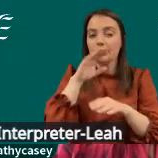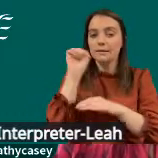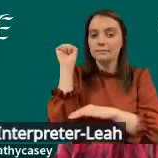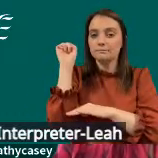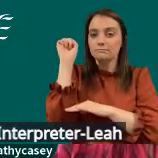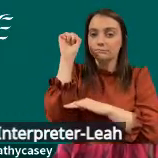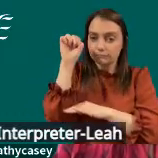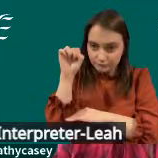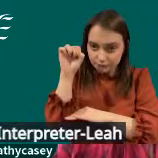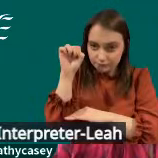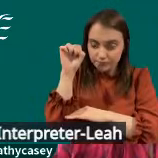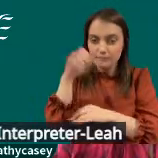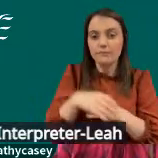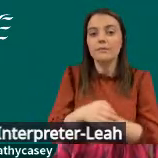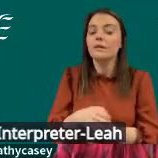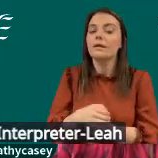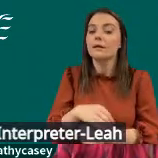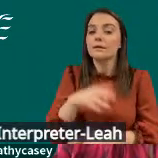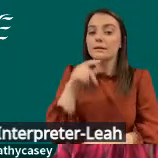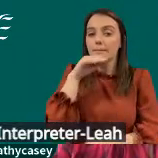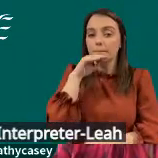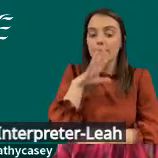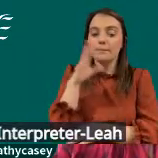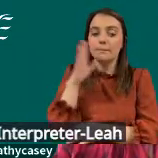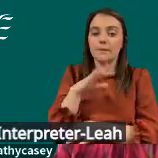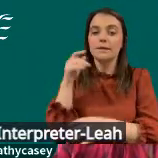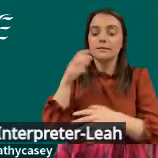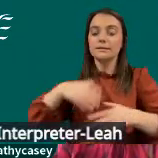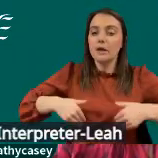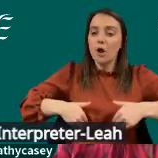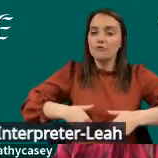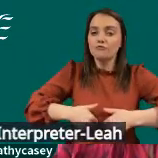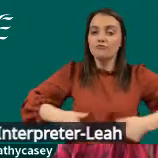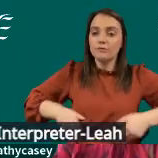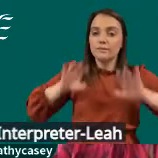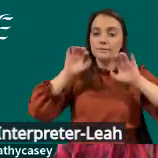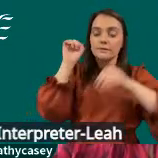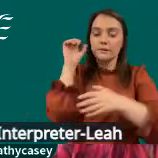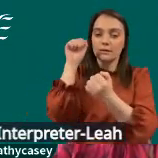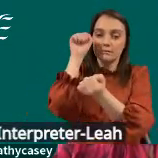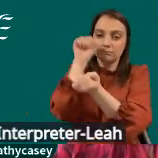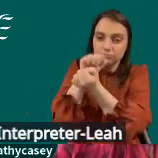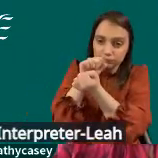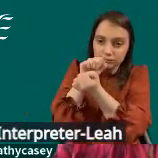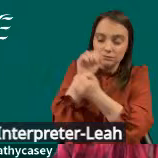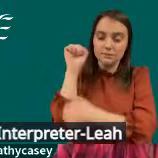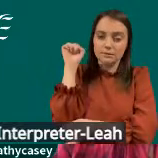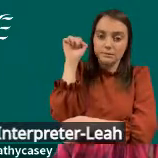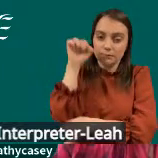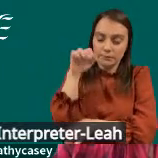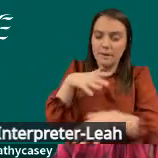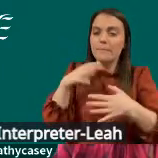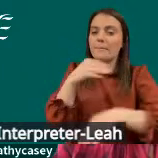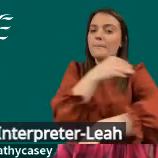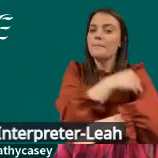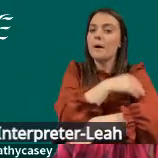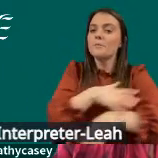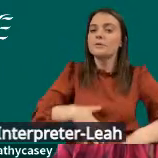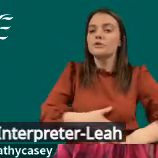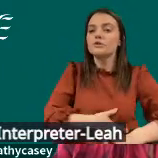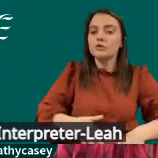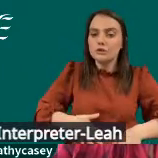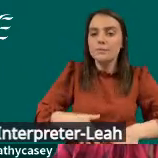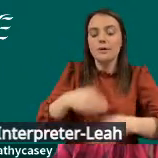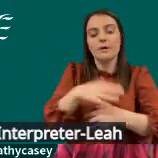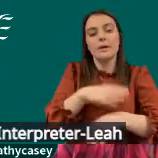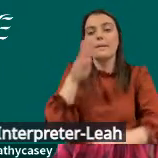over, and therefore there's compression on our ribs, on our stomach, and so we get stomach issues, we can get bladder issues, and